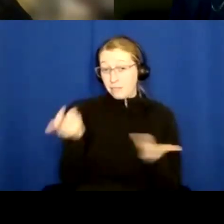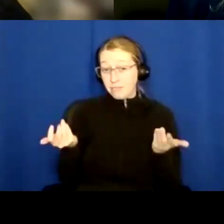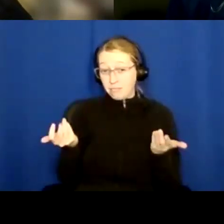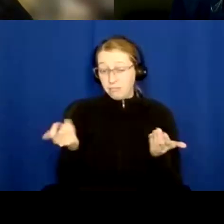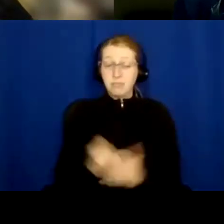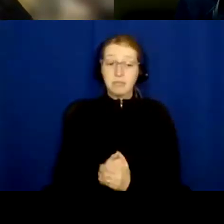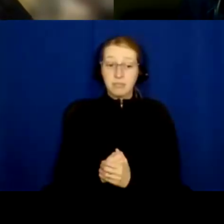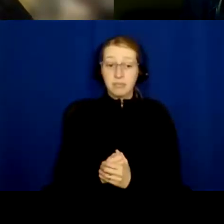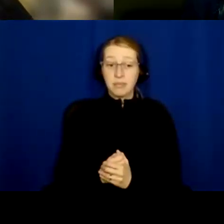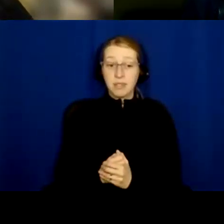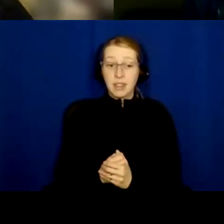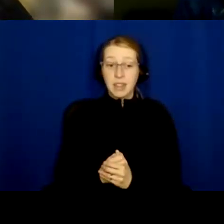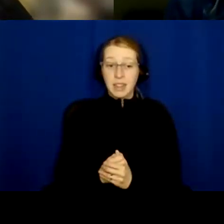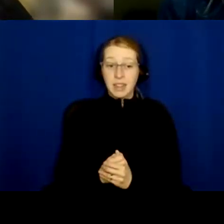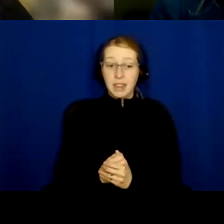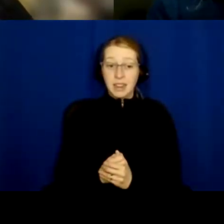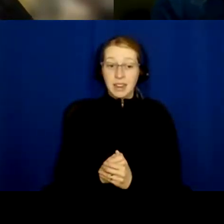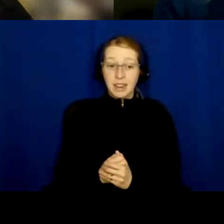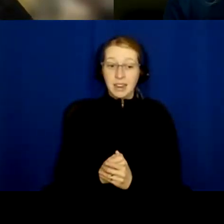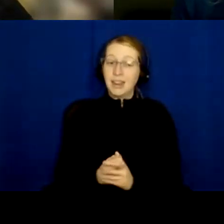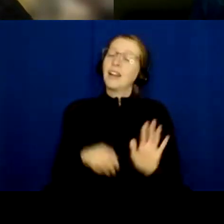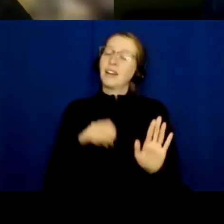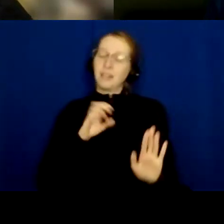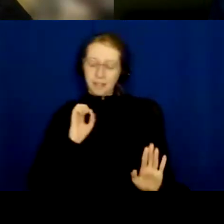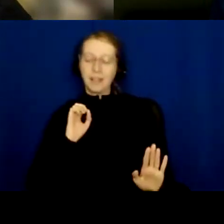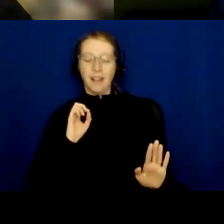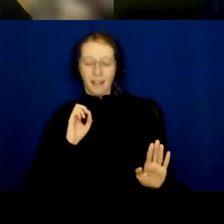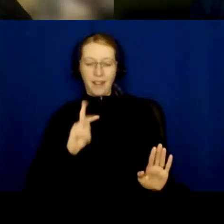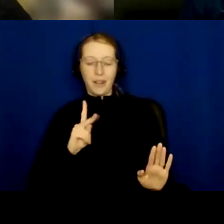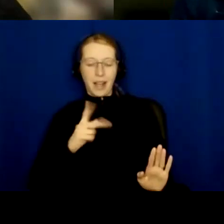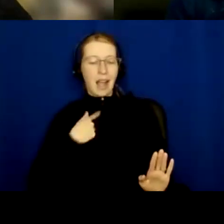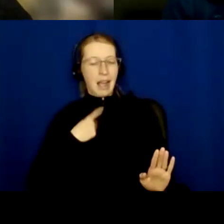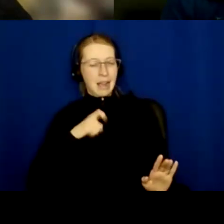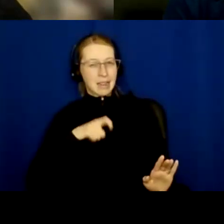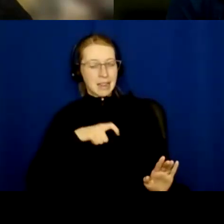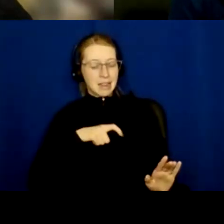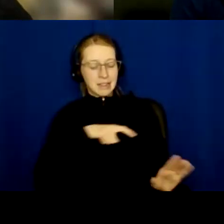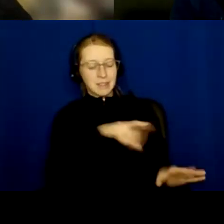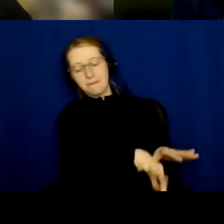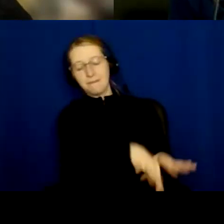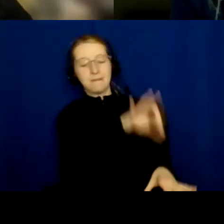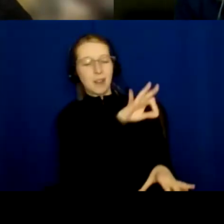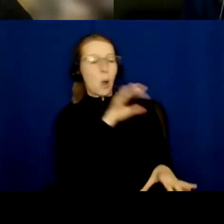So, like, I have to put on my old audiology hat for this one.